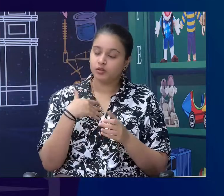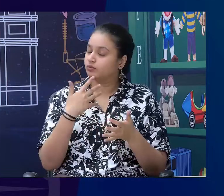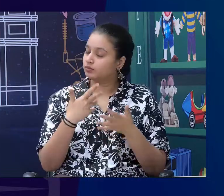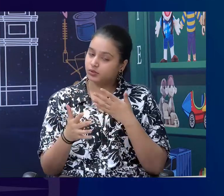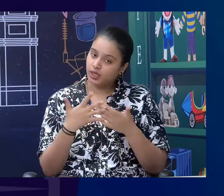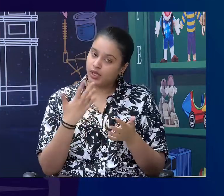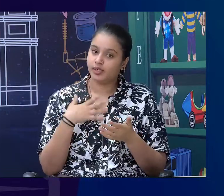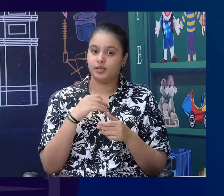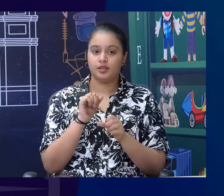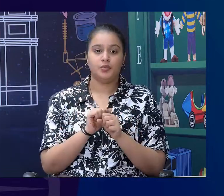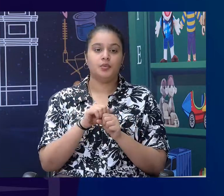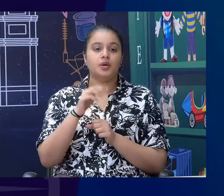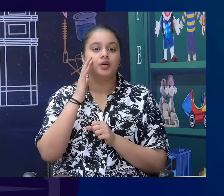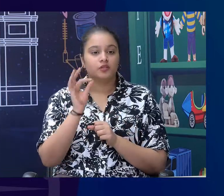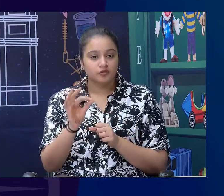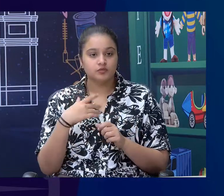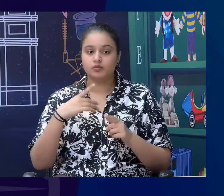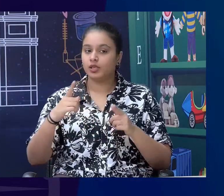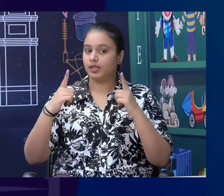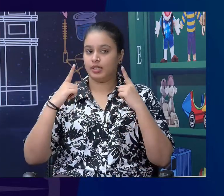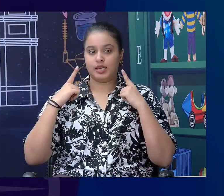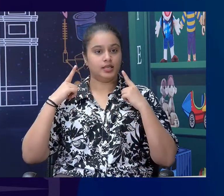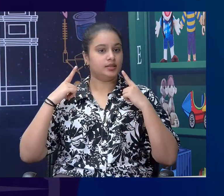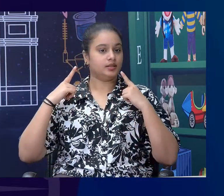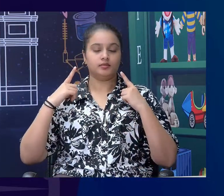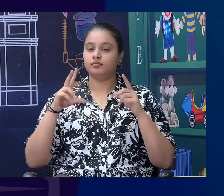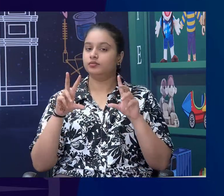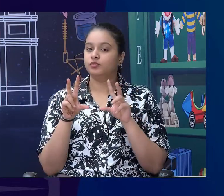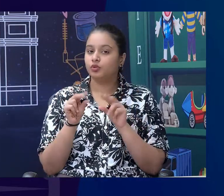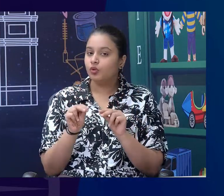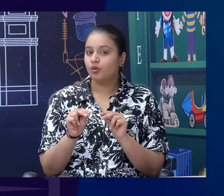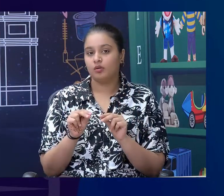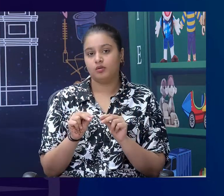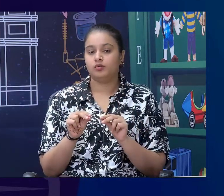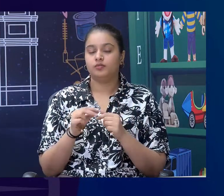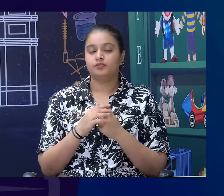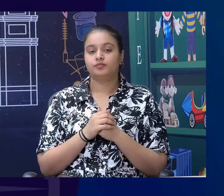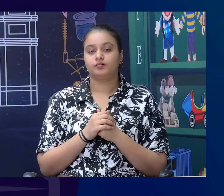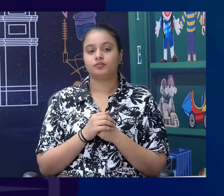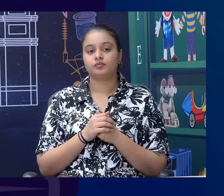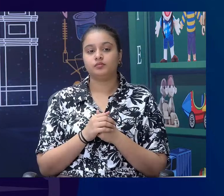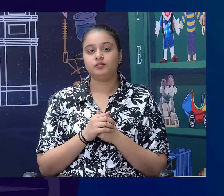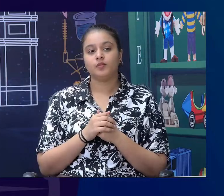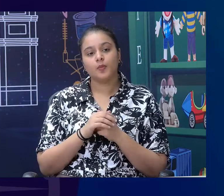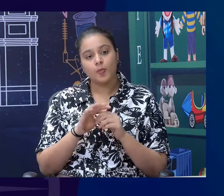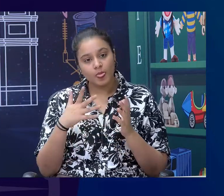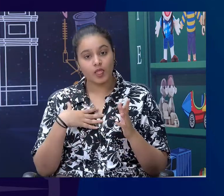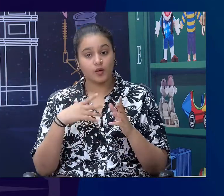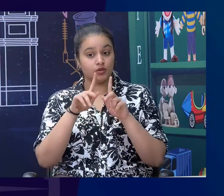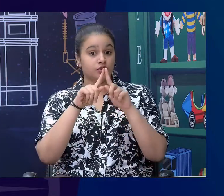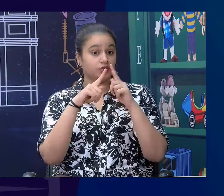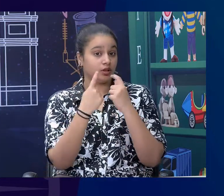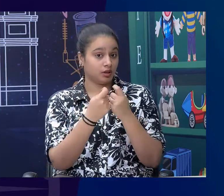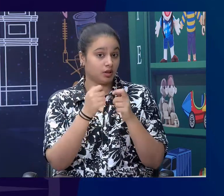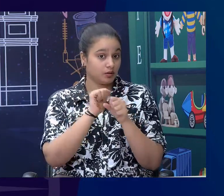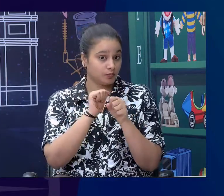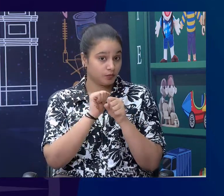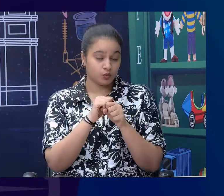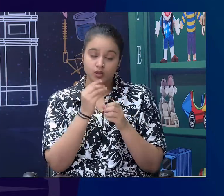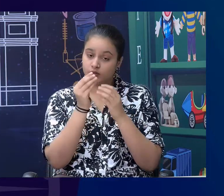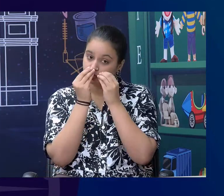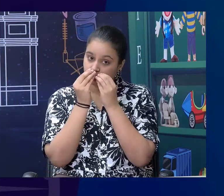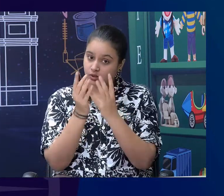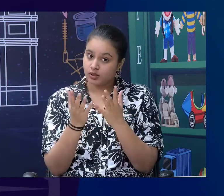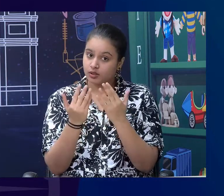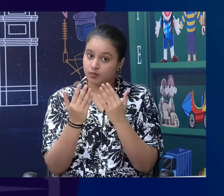of work is important, and you shouldn't be lazy. Right. You should be really hardworking. Also, teamwork makes it easier. Everyone